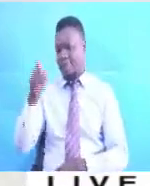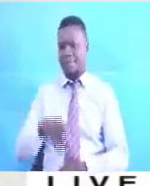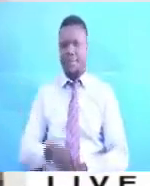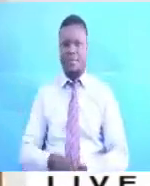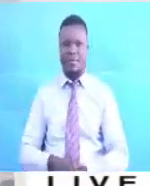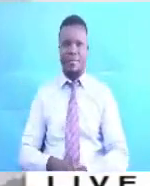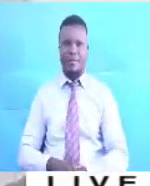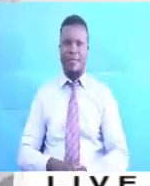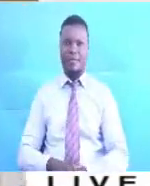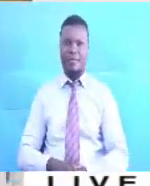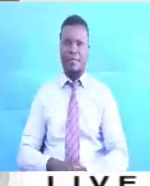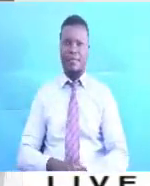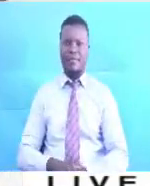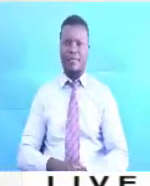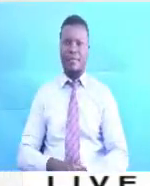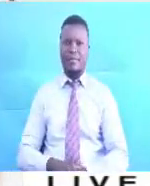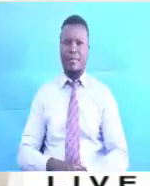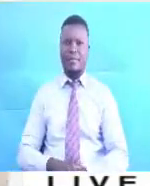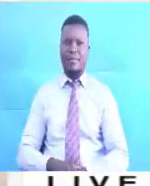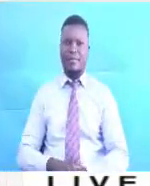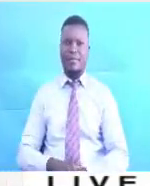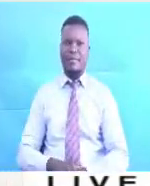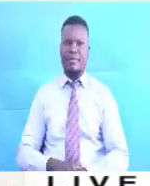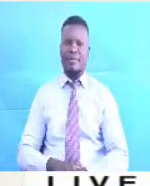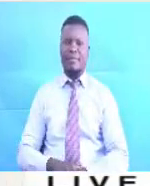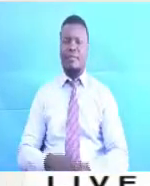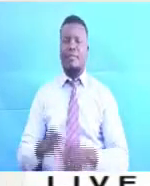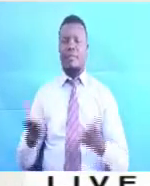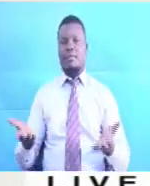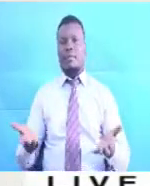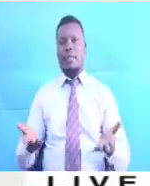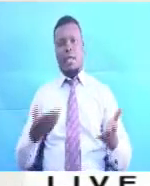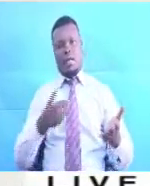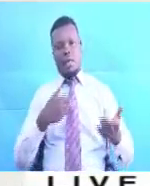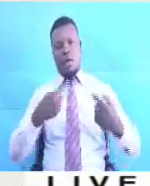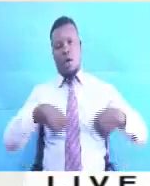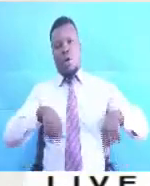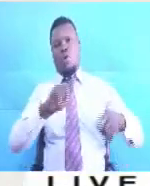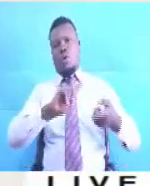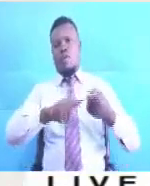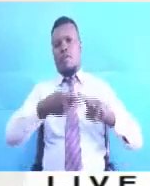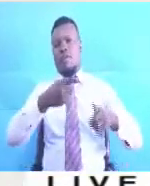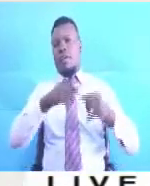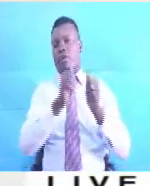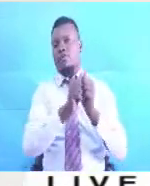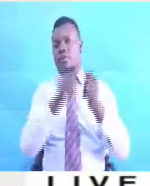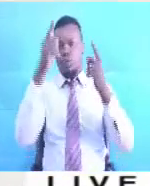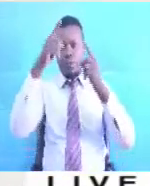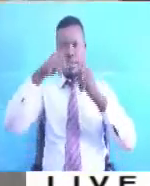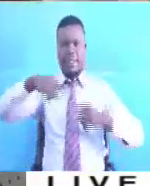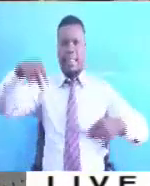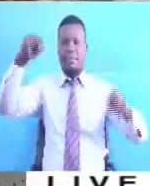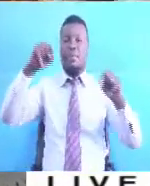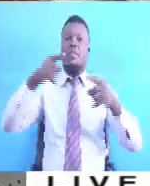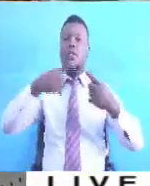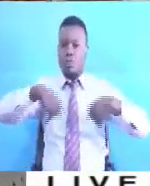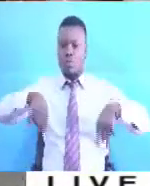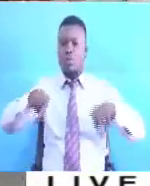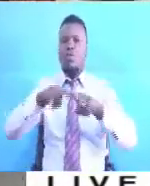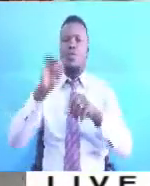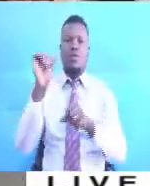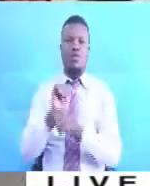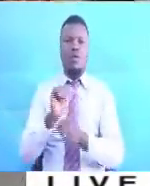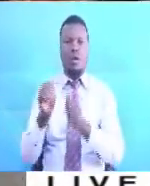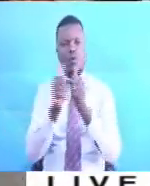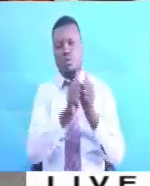JICA, with you, our friends from Japan, we would want to work together, to collaborate, to see